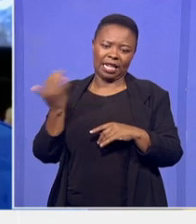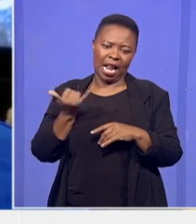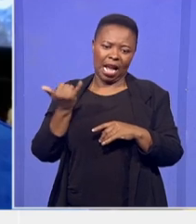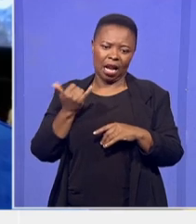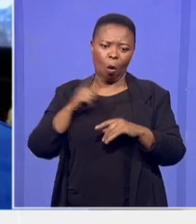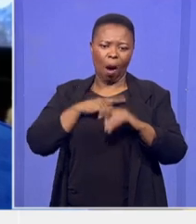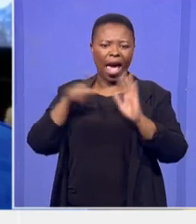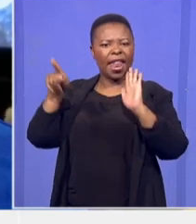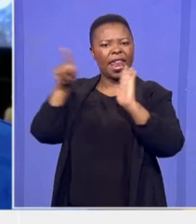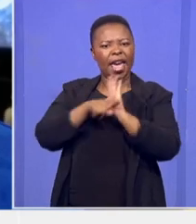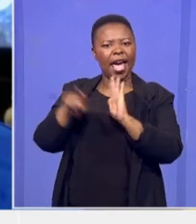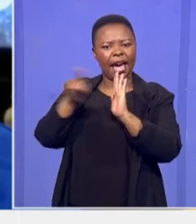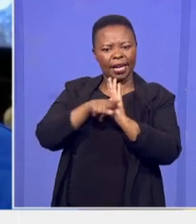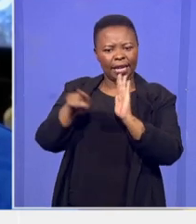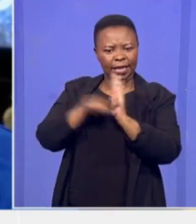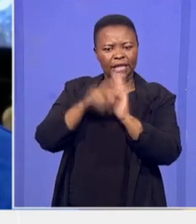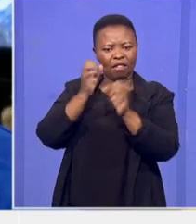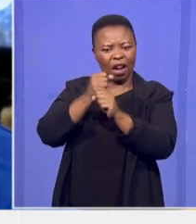negative campaigning